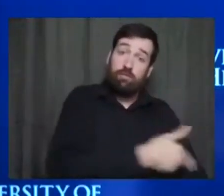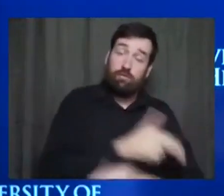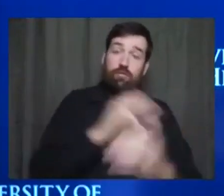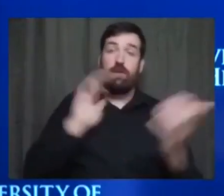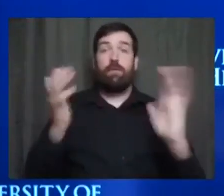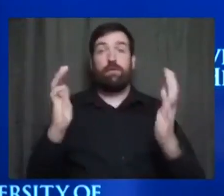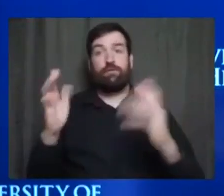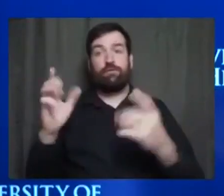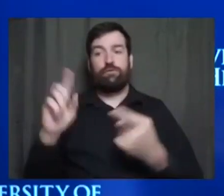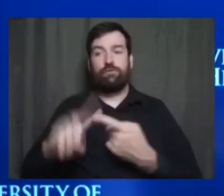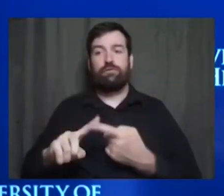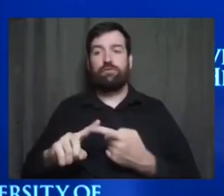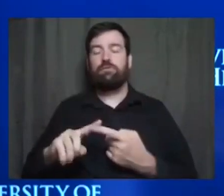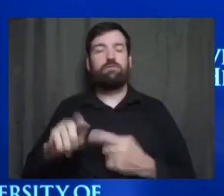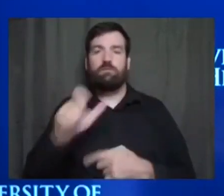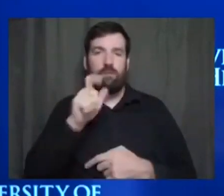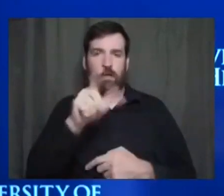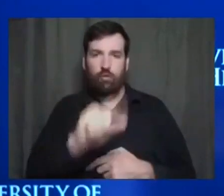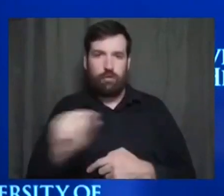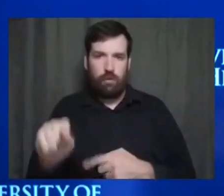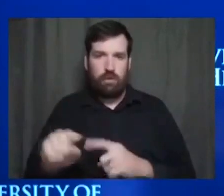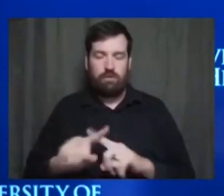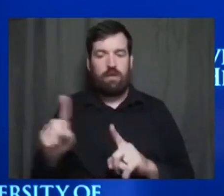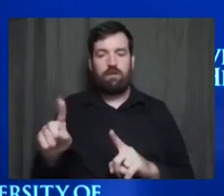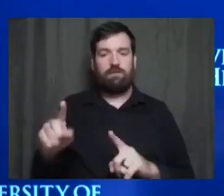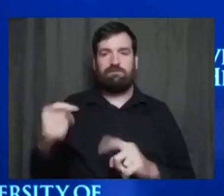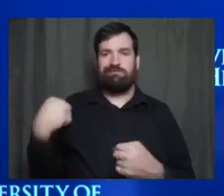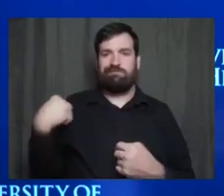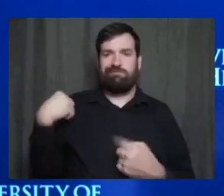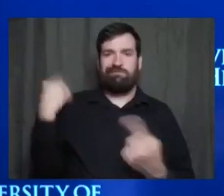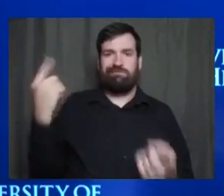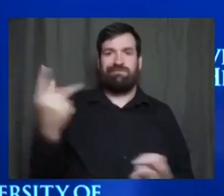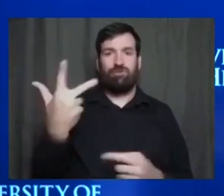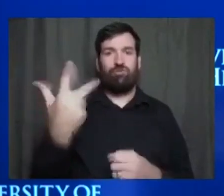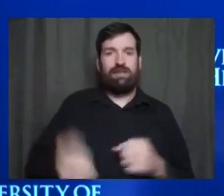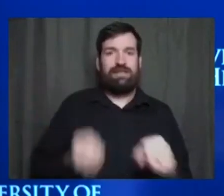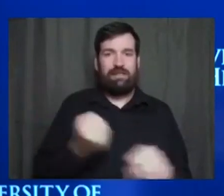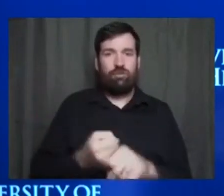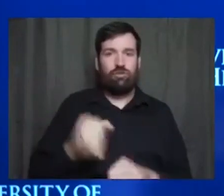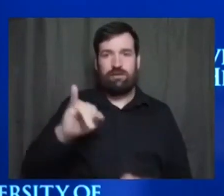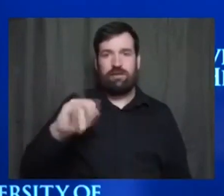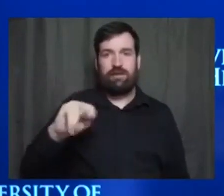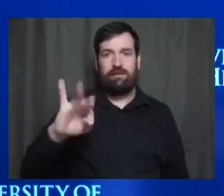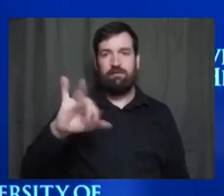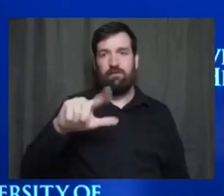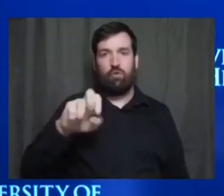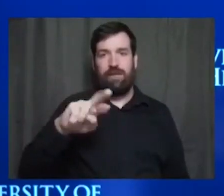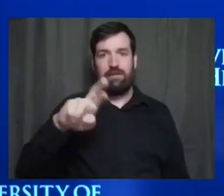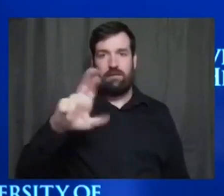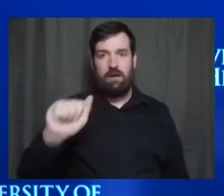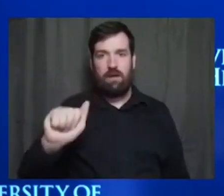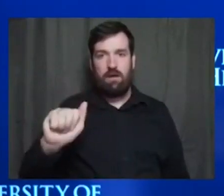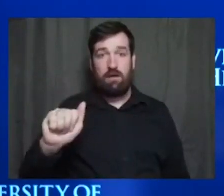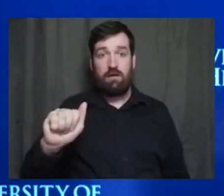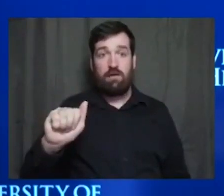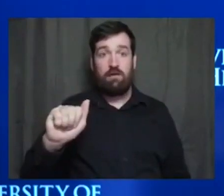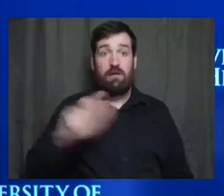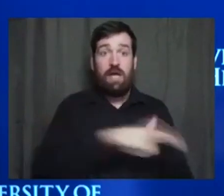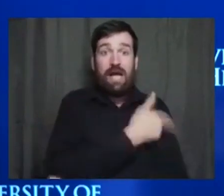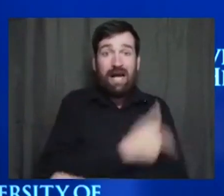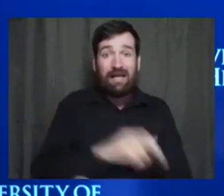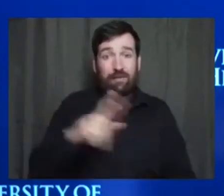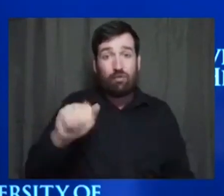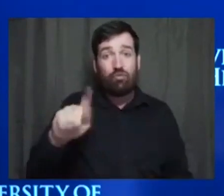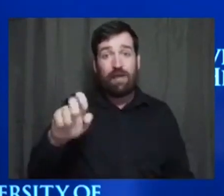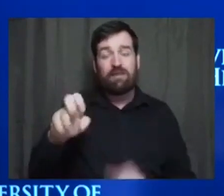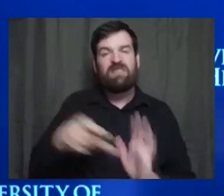not the 2020, but other than that, the last 3 years of influenza, their hospitalization rate is more than double that